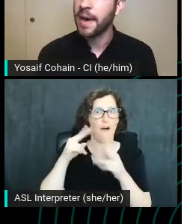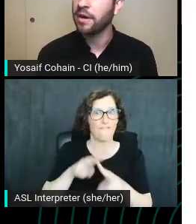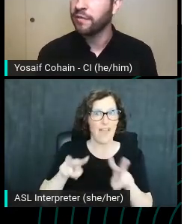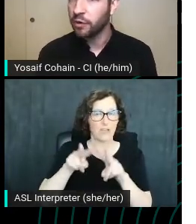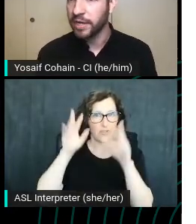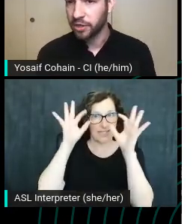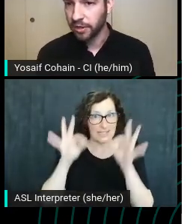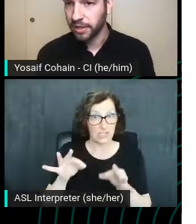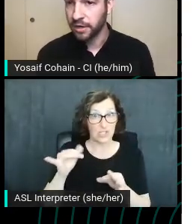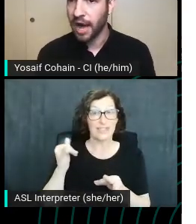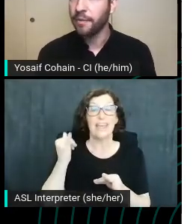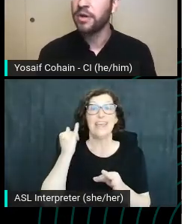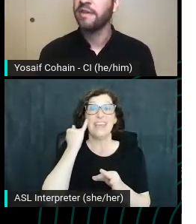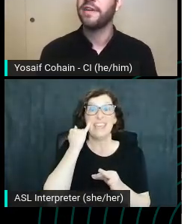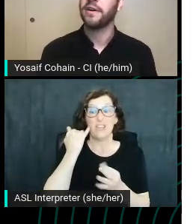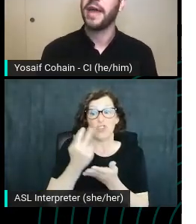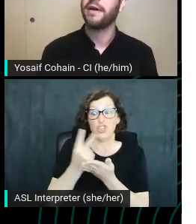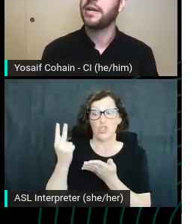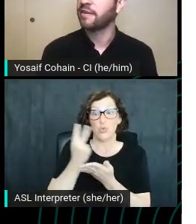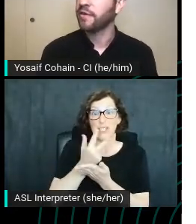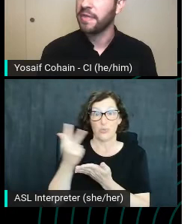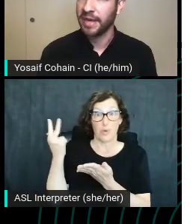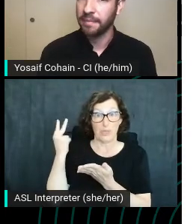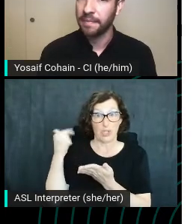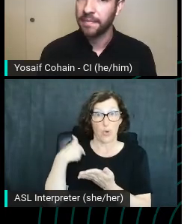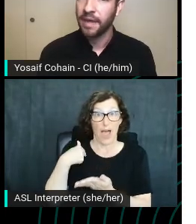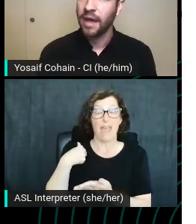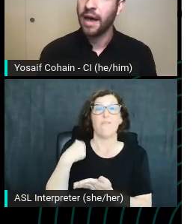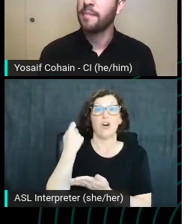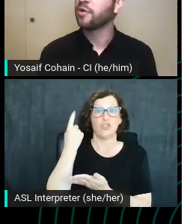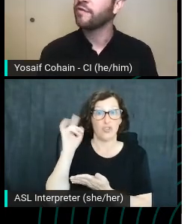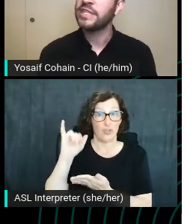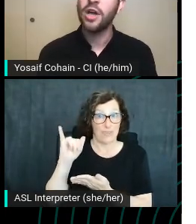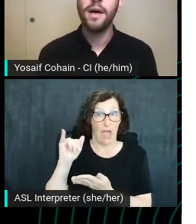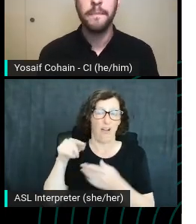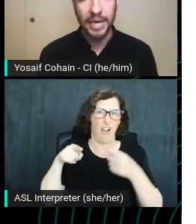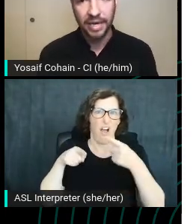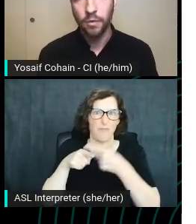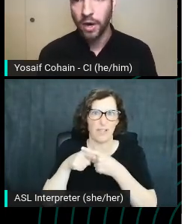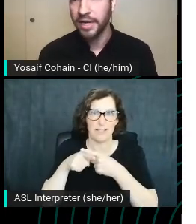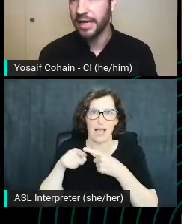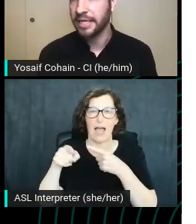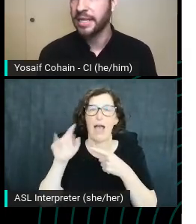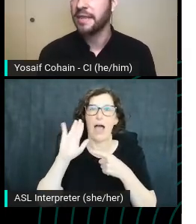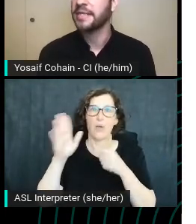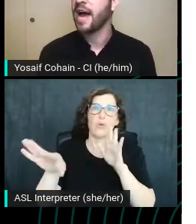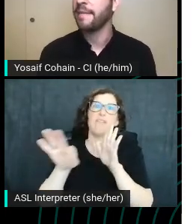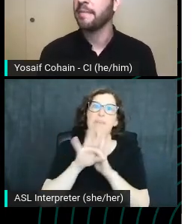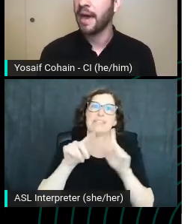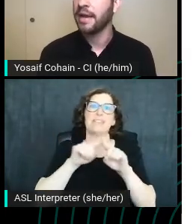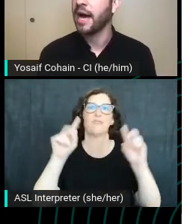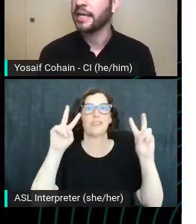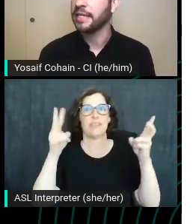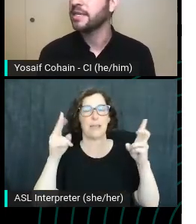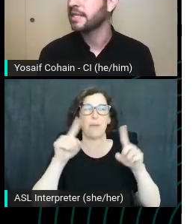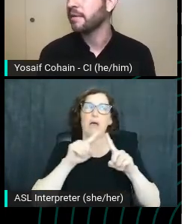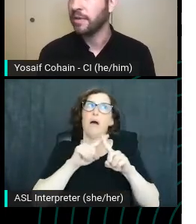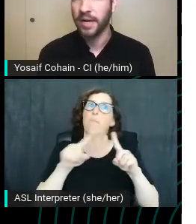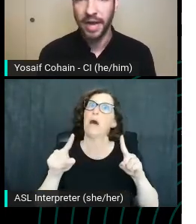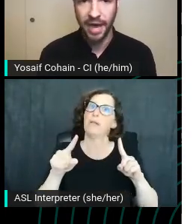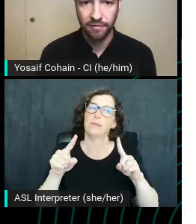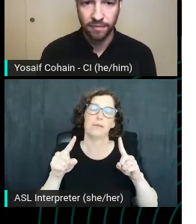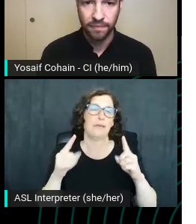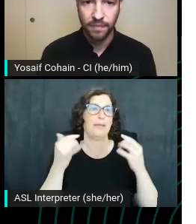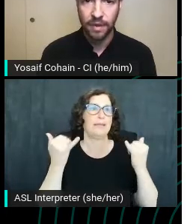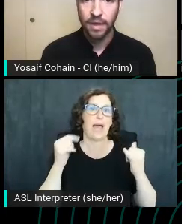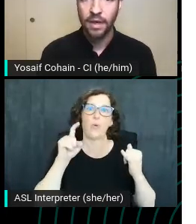would have come out a few weeks earlier, I would have figured out a different theme. Murphy's Law being what it is, the timing meant I need to stick with